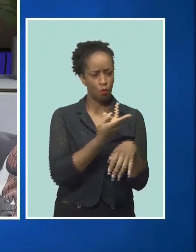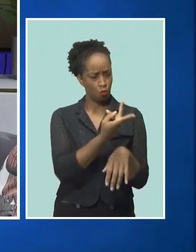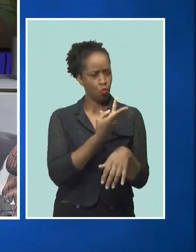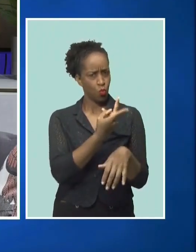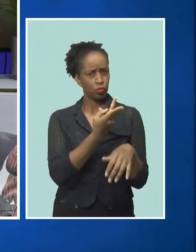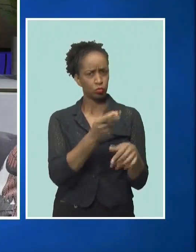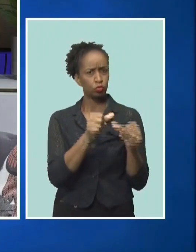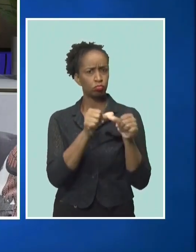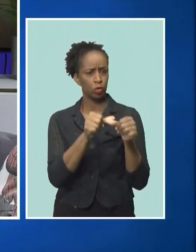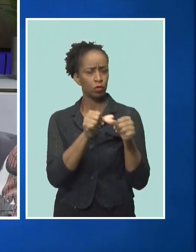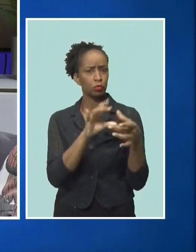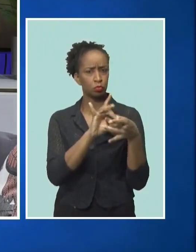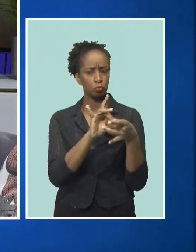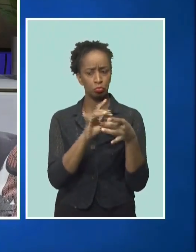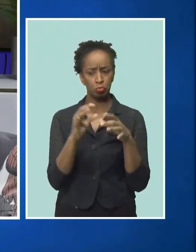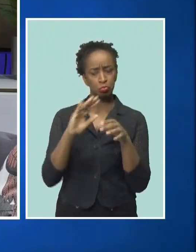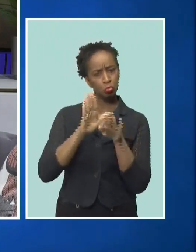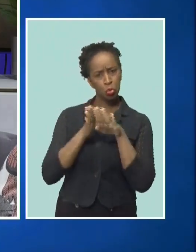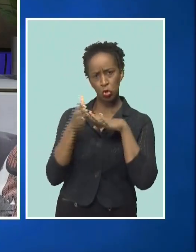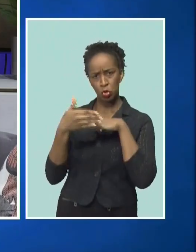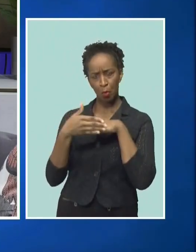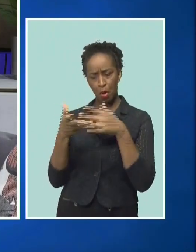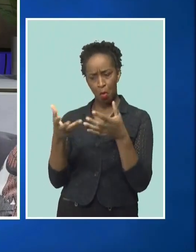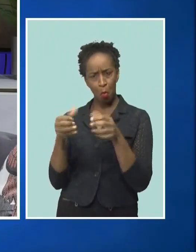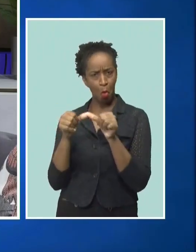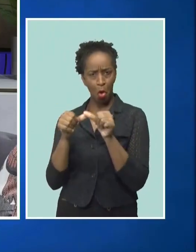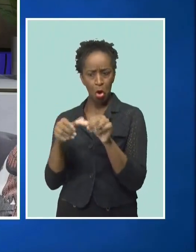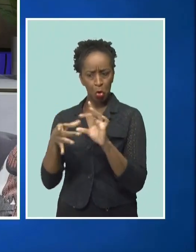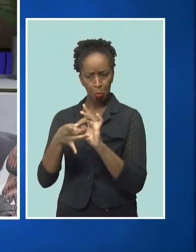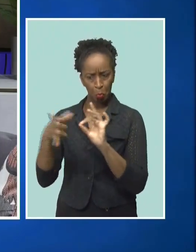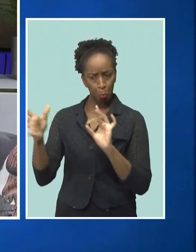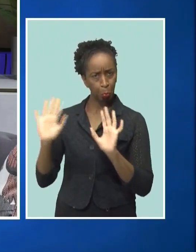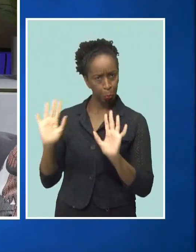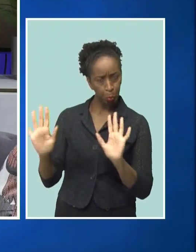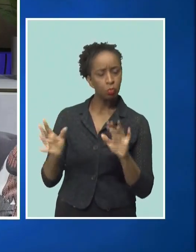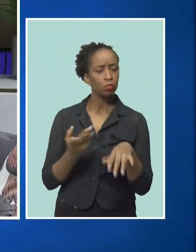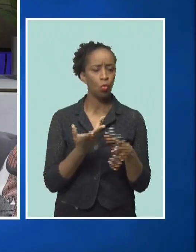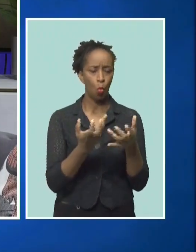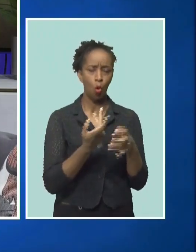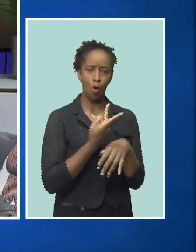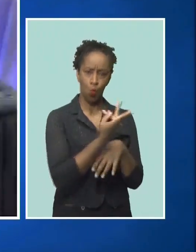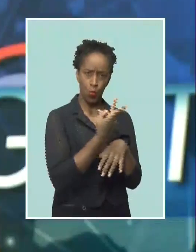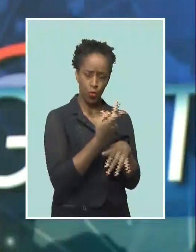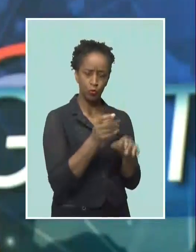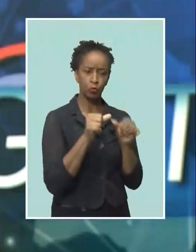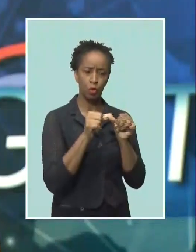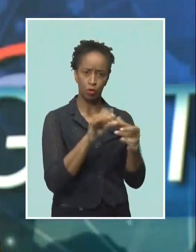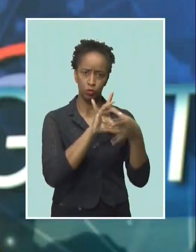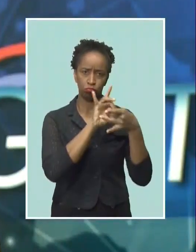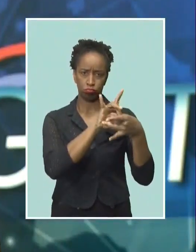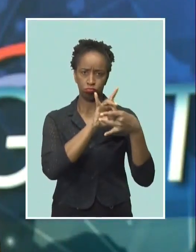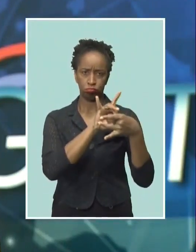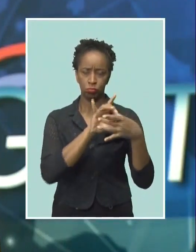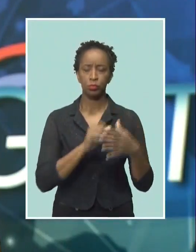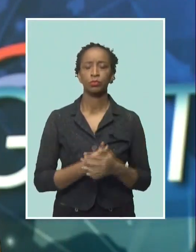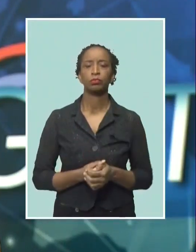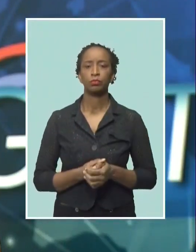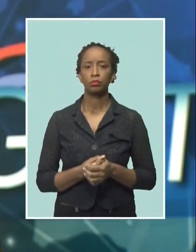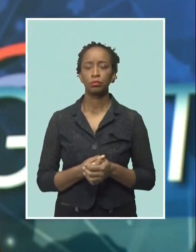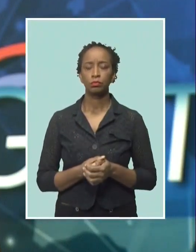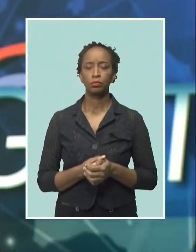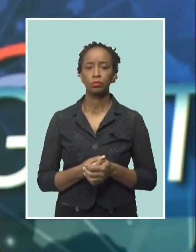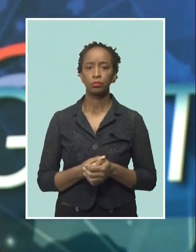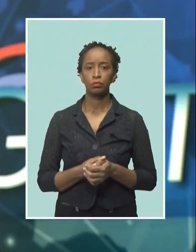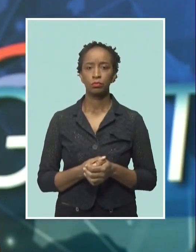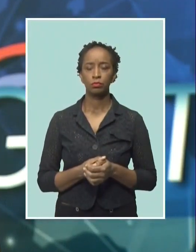and Jamaica has pulled out, but let us come together and save the Federation. Meanwhile, President of